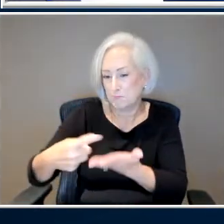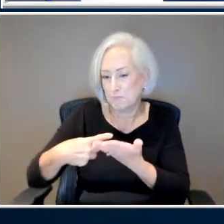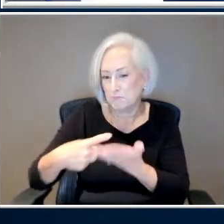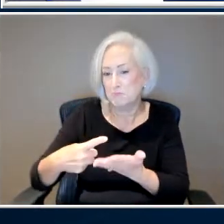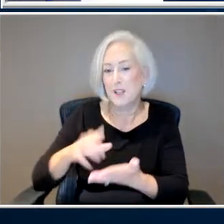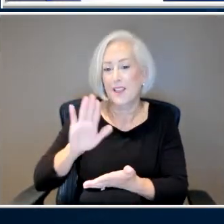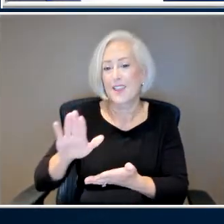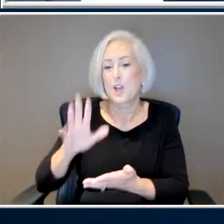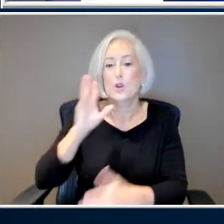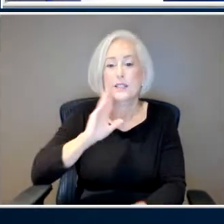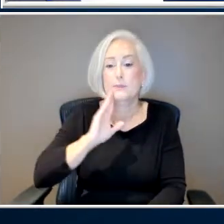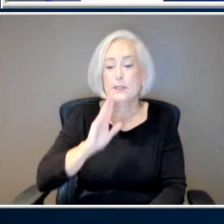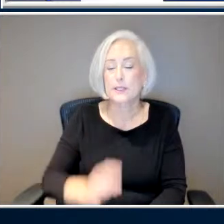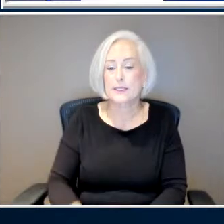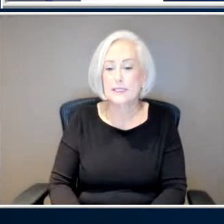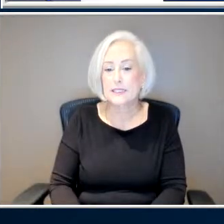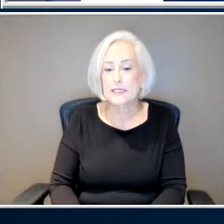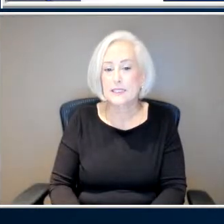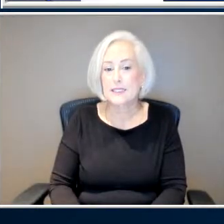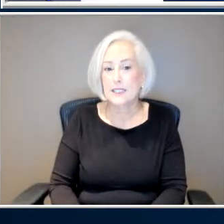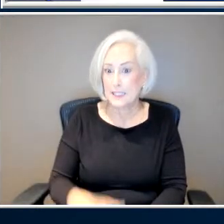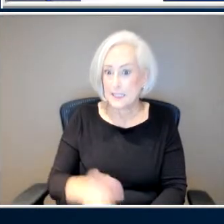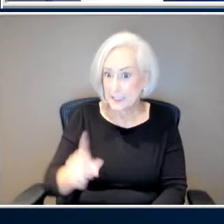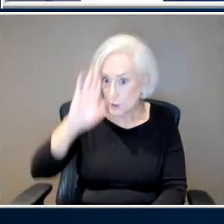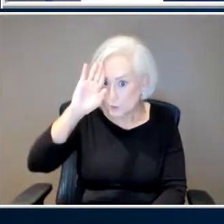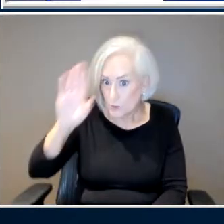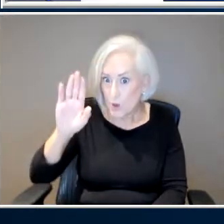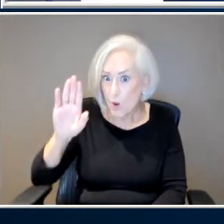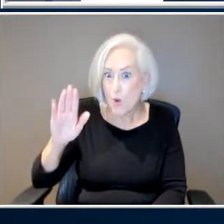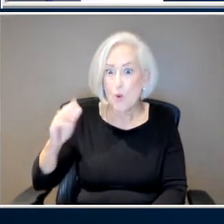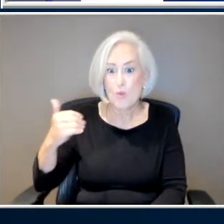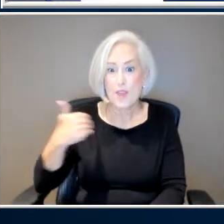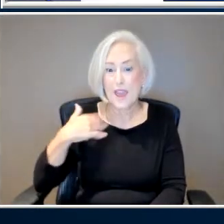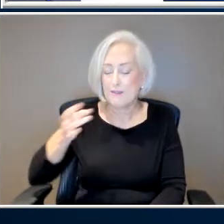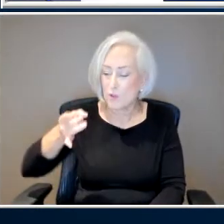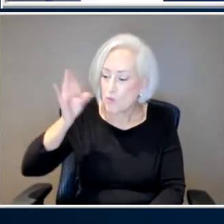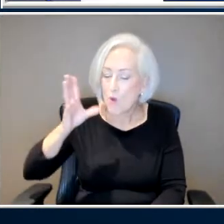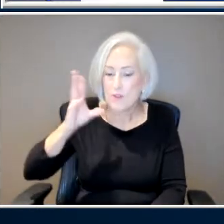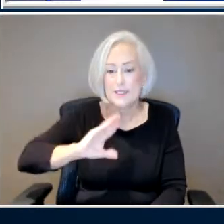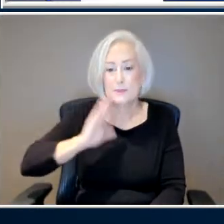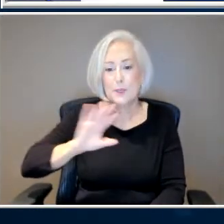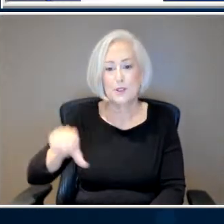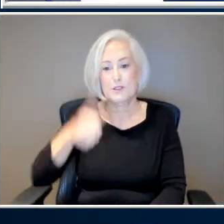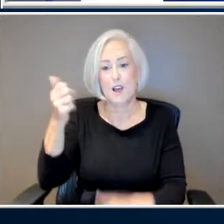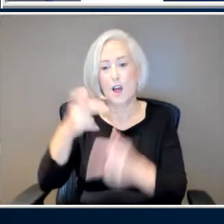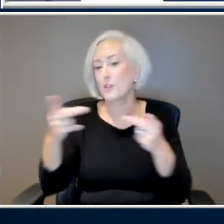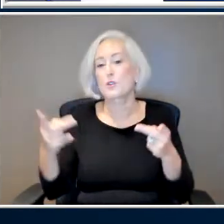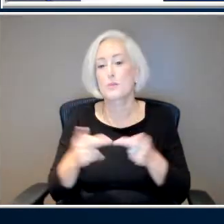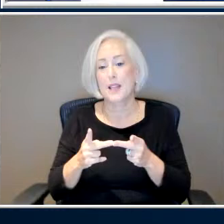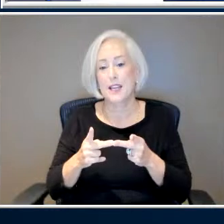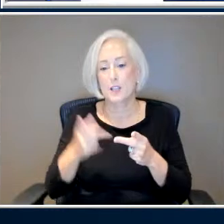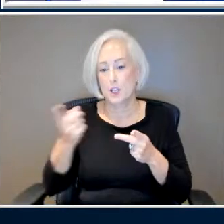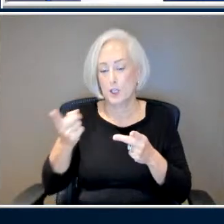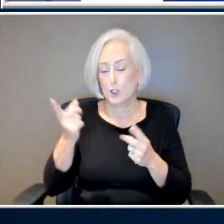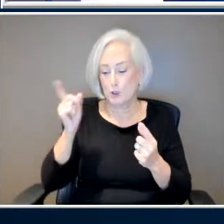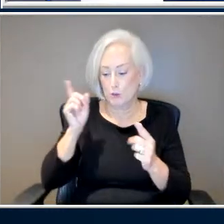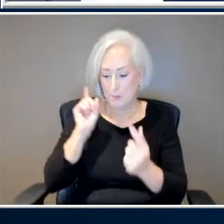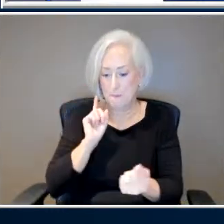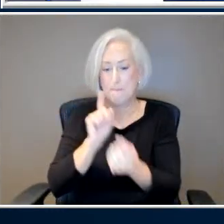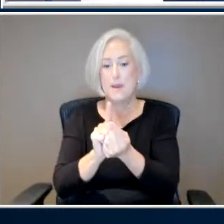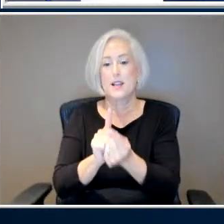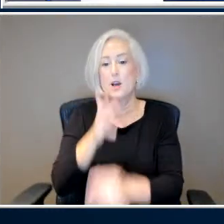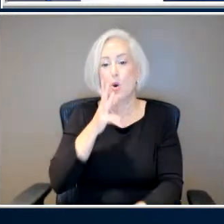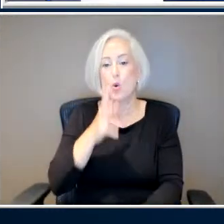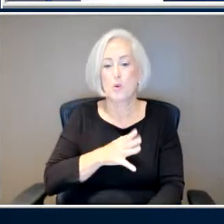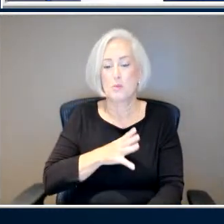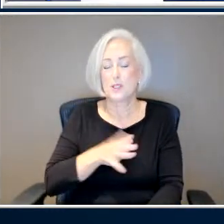did you know they'd had such a horrendous experience elsewhere, and you were walking into a woman who was severely traumatized with her husband by her